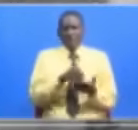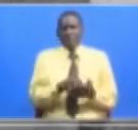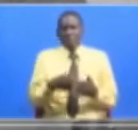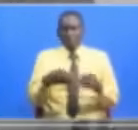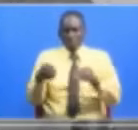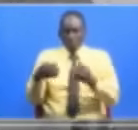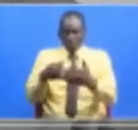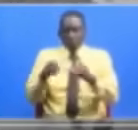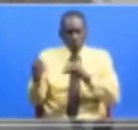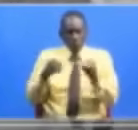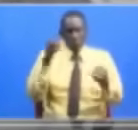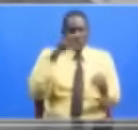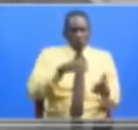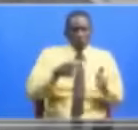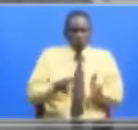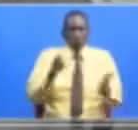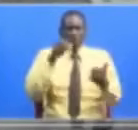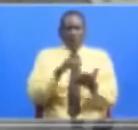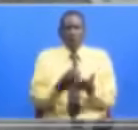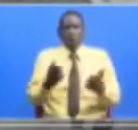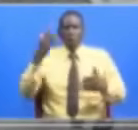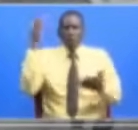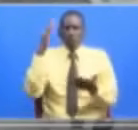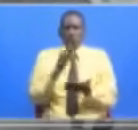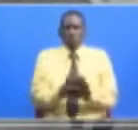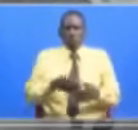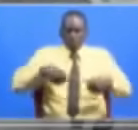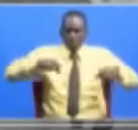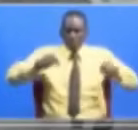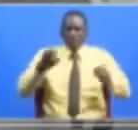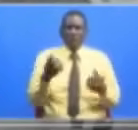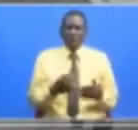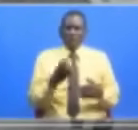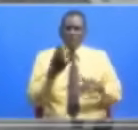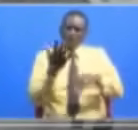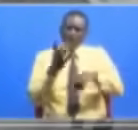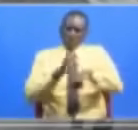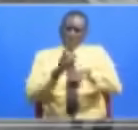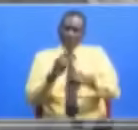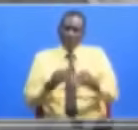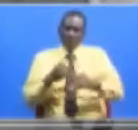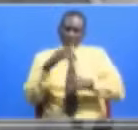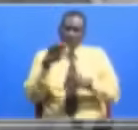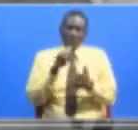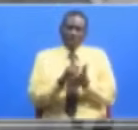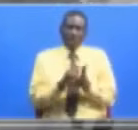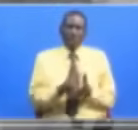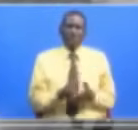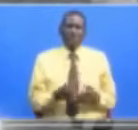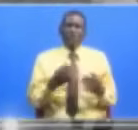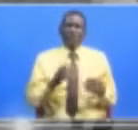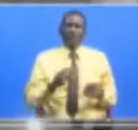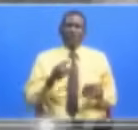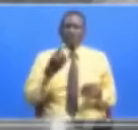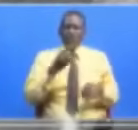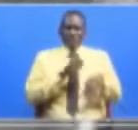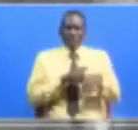road where he stops a motorcycle. 5 minutes have passed since his arrival. Mtu wa kwanza alikuja